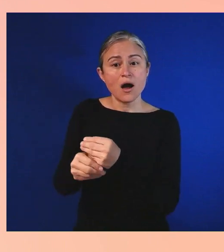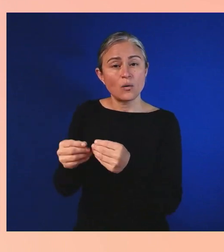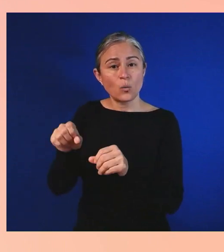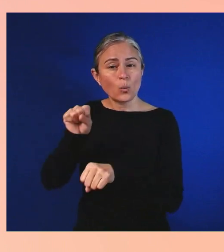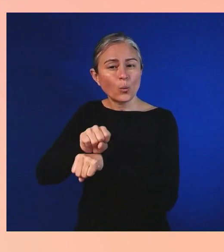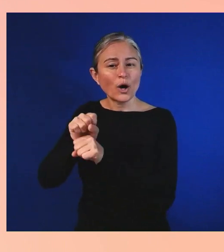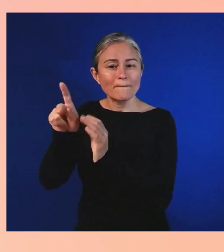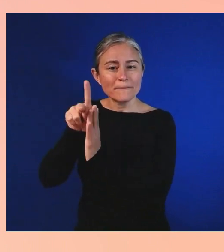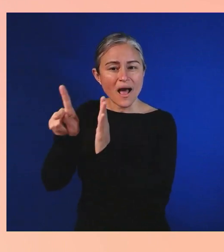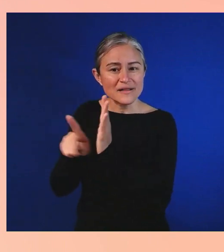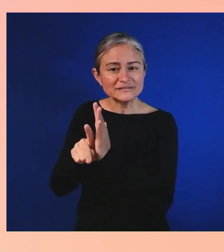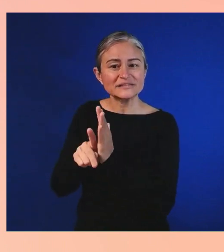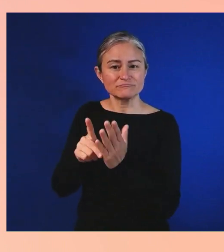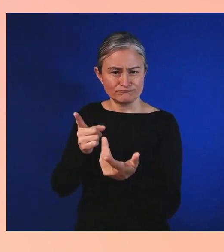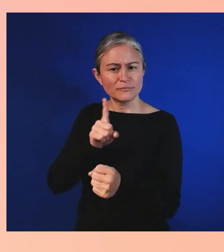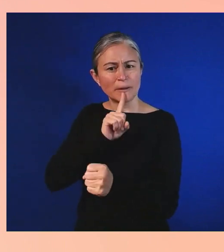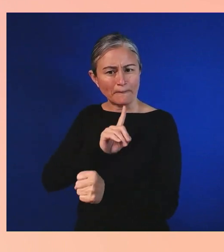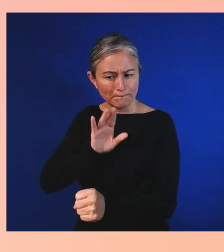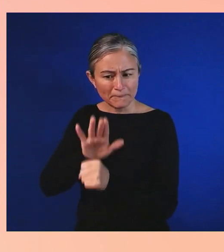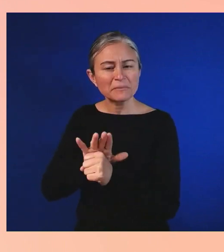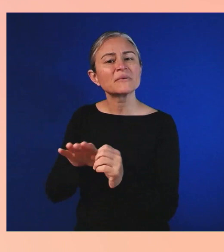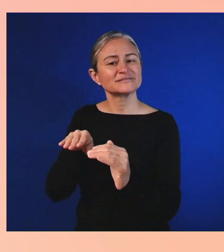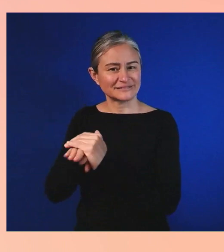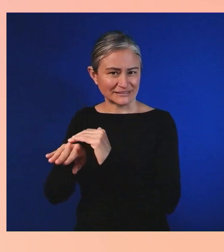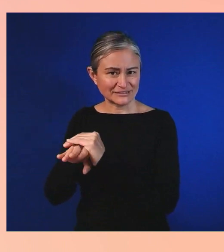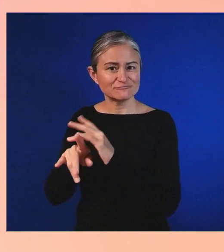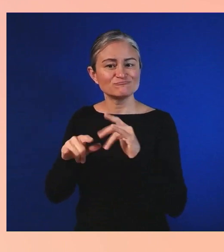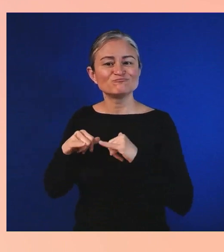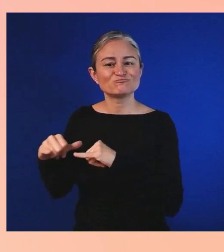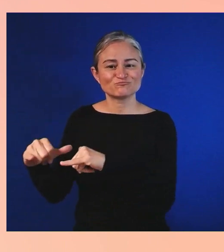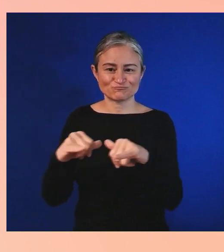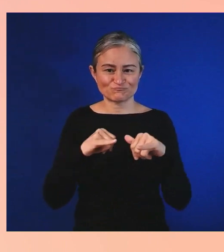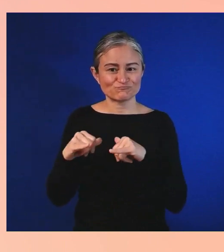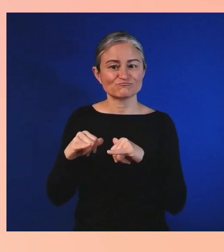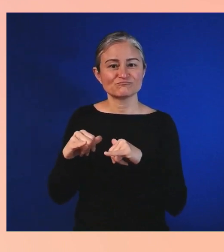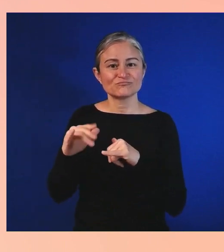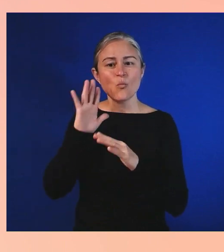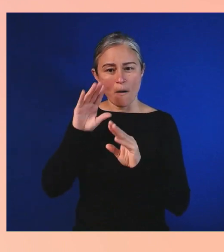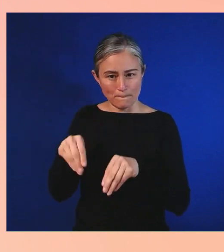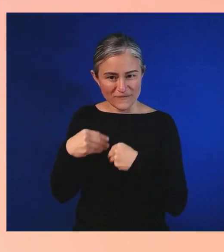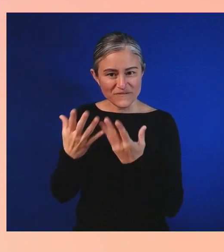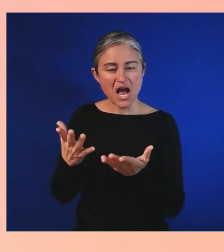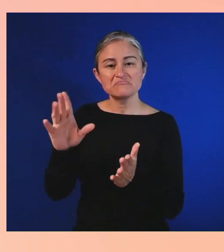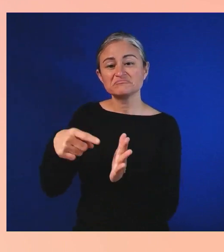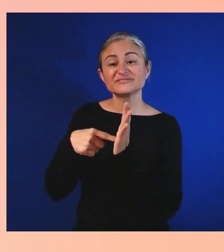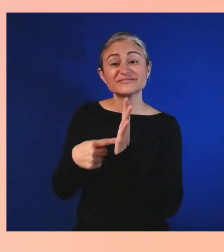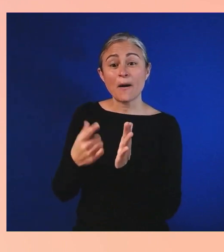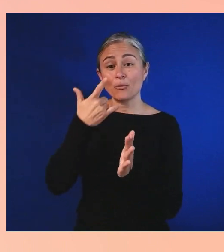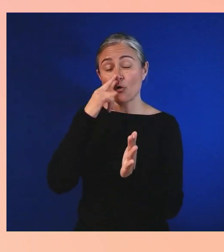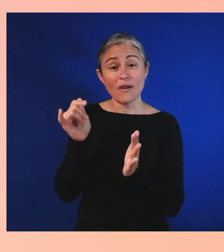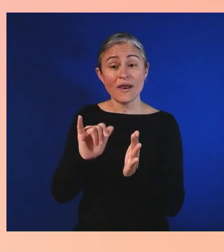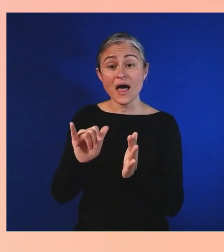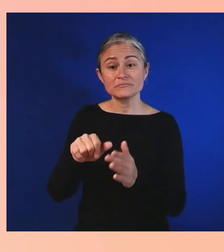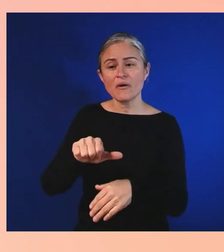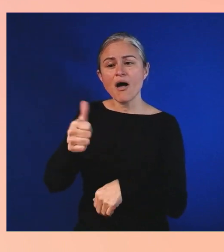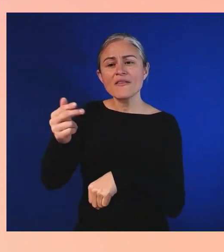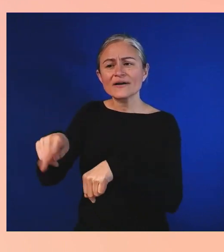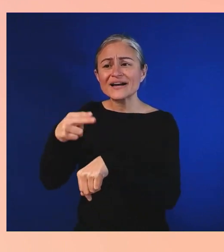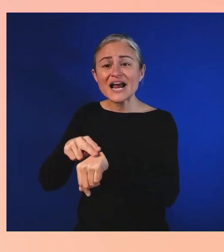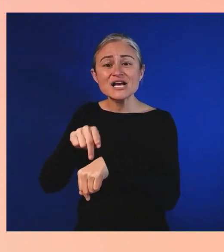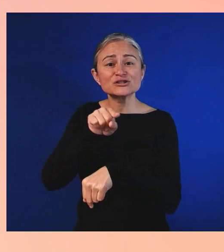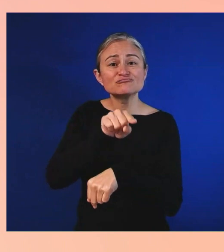for nations, for communities, and for other organizations to follow. And for us to achieve global inclusion, it will